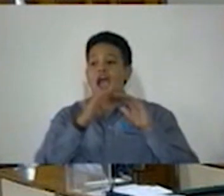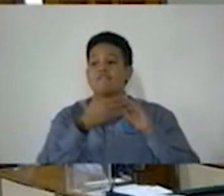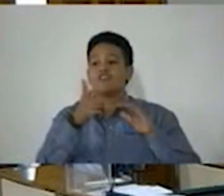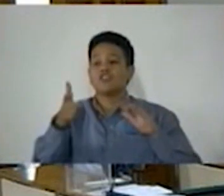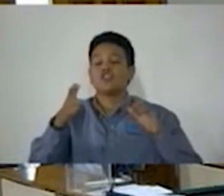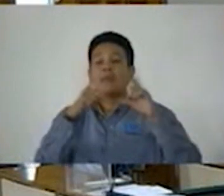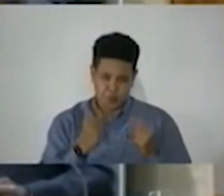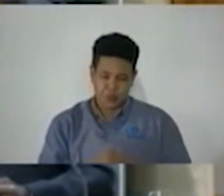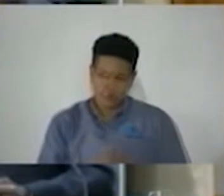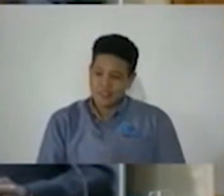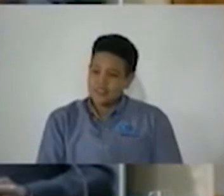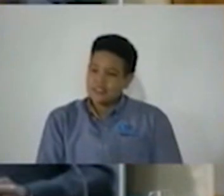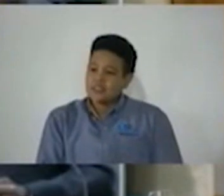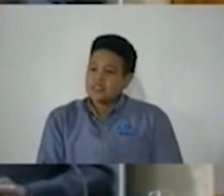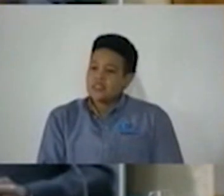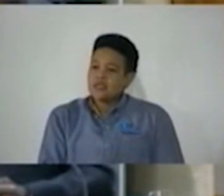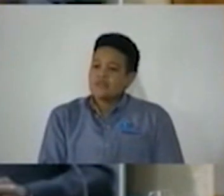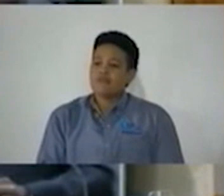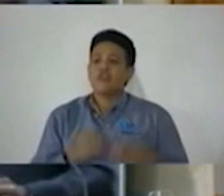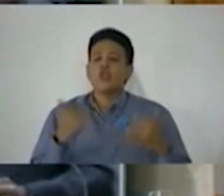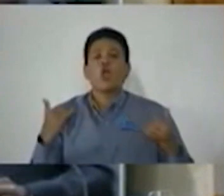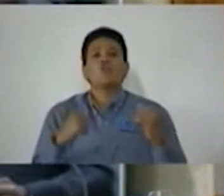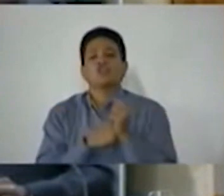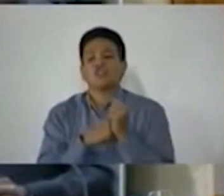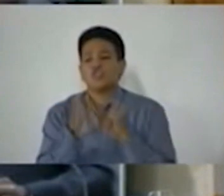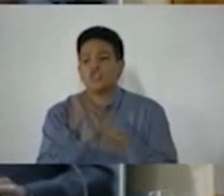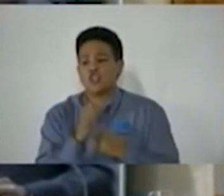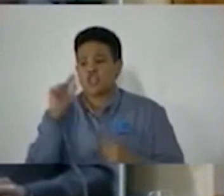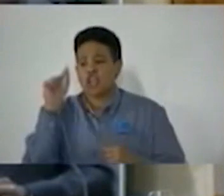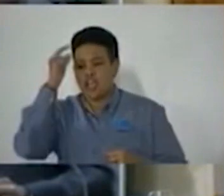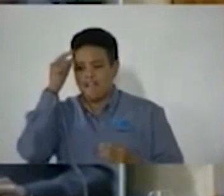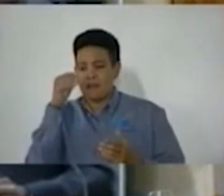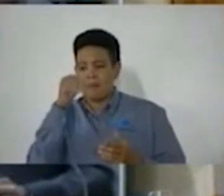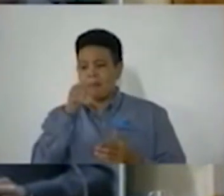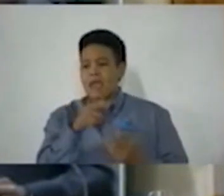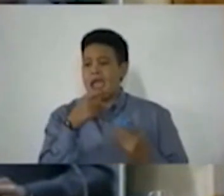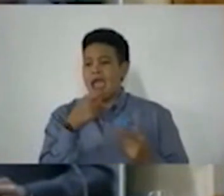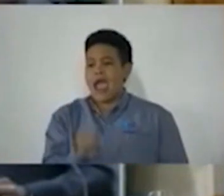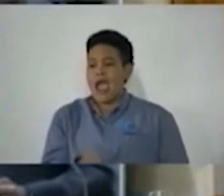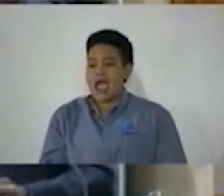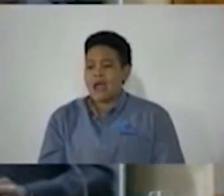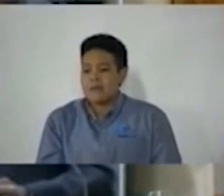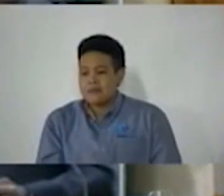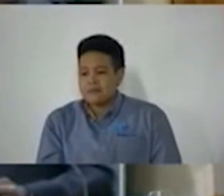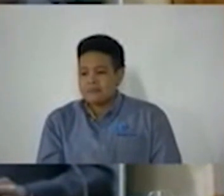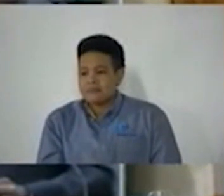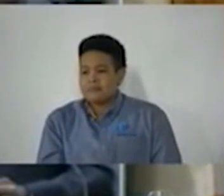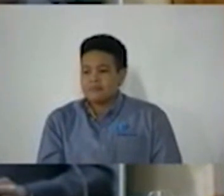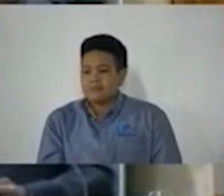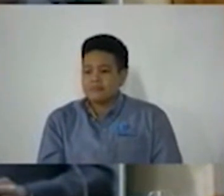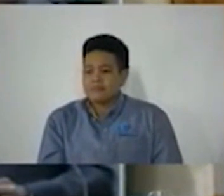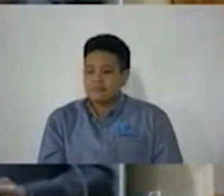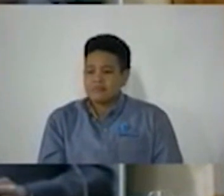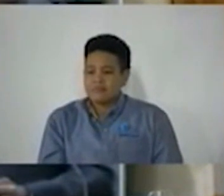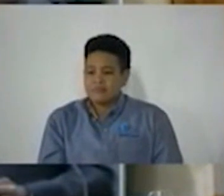compensation review process. The current structure of public sector compensation, Madam Speaker, has